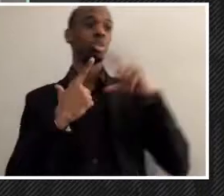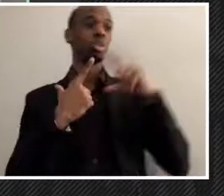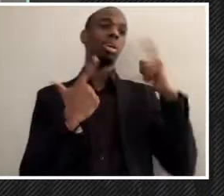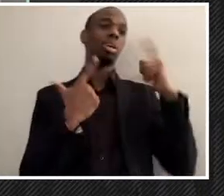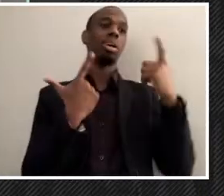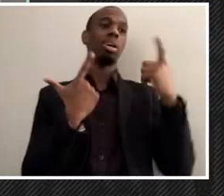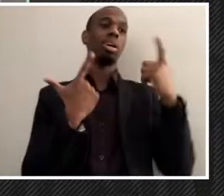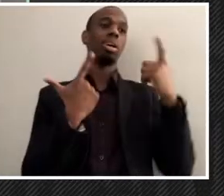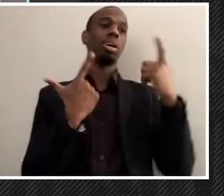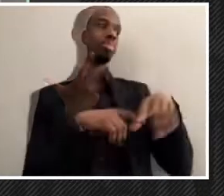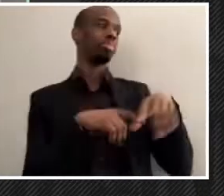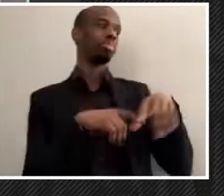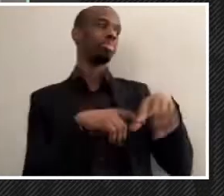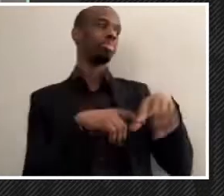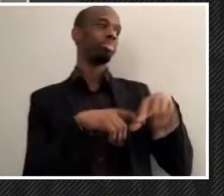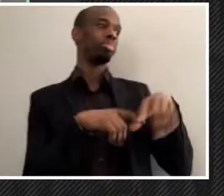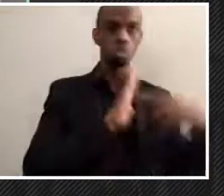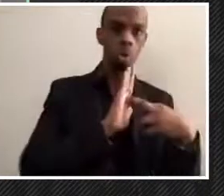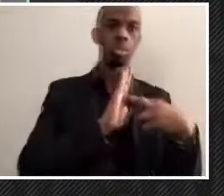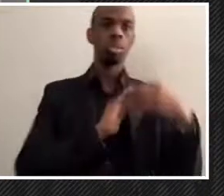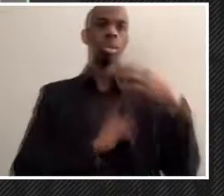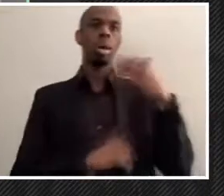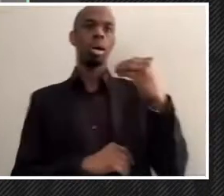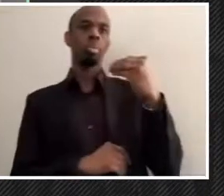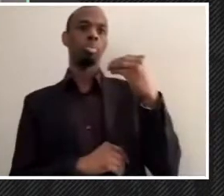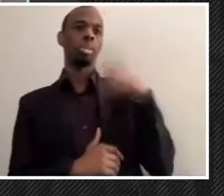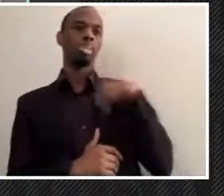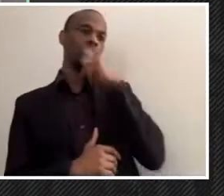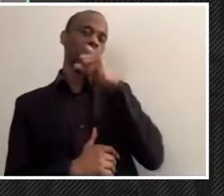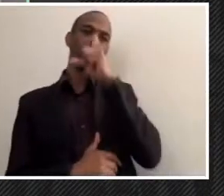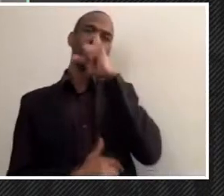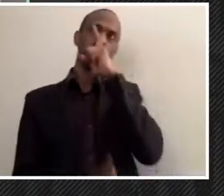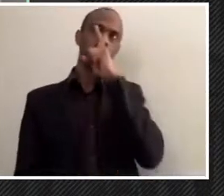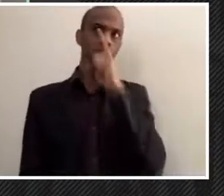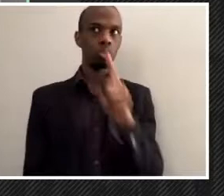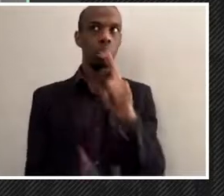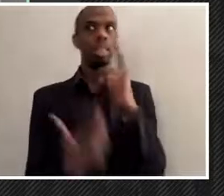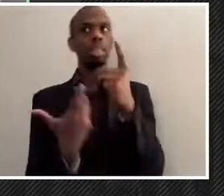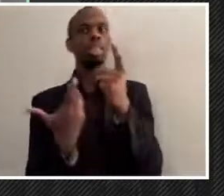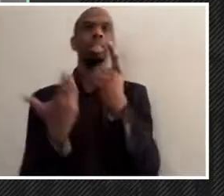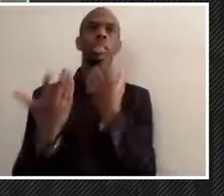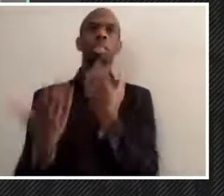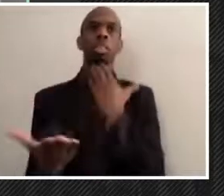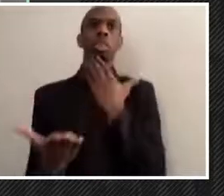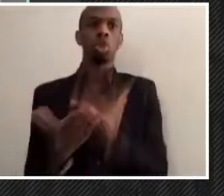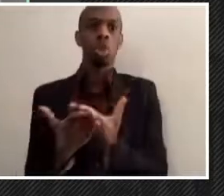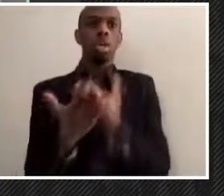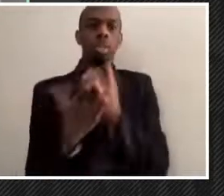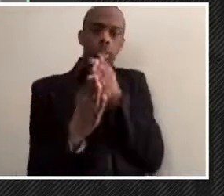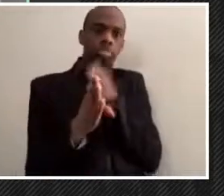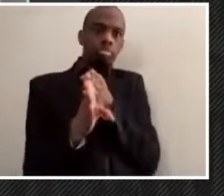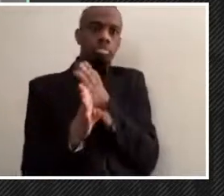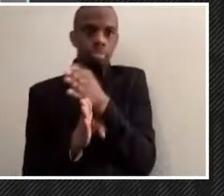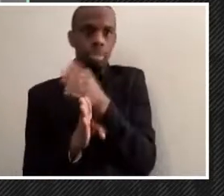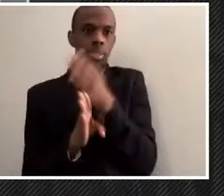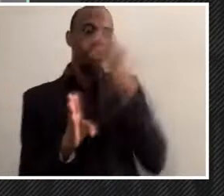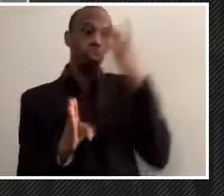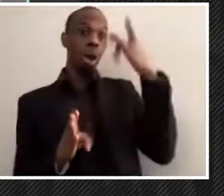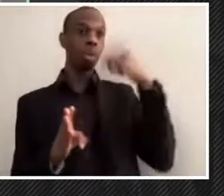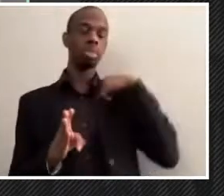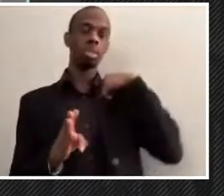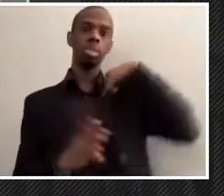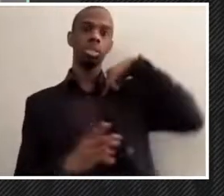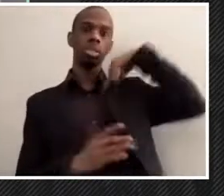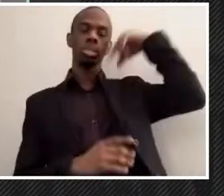again. It's tiring and it's not accessible for people that, you